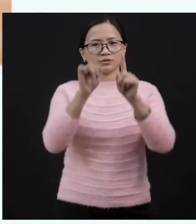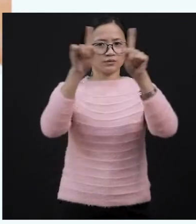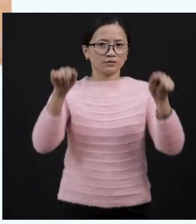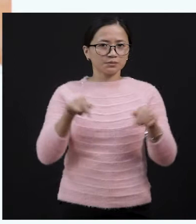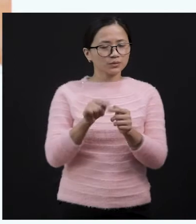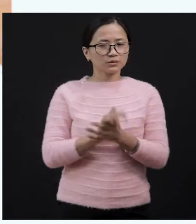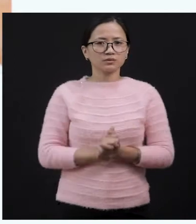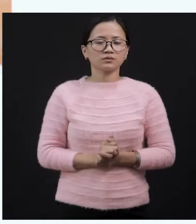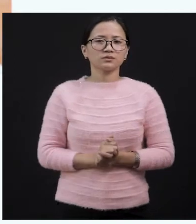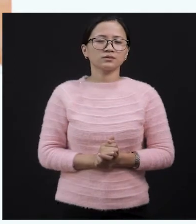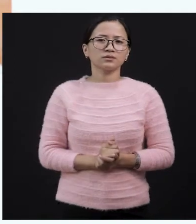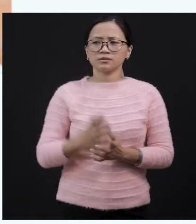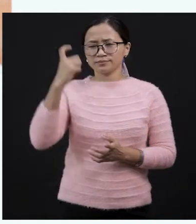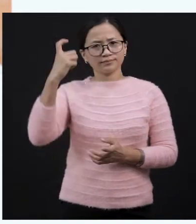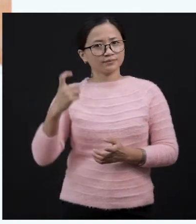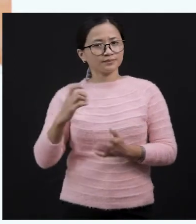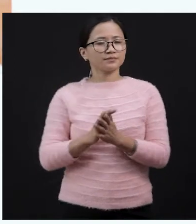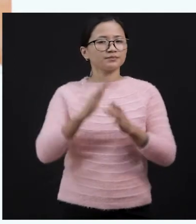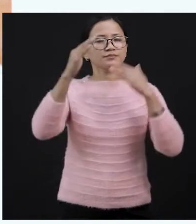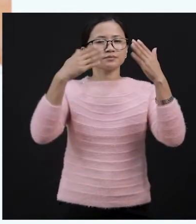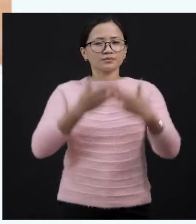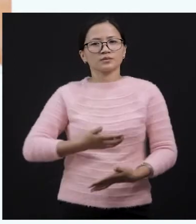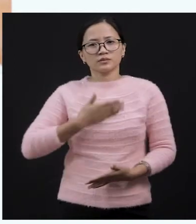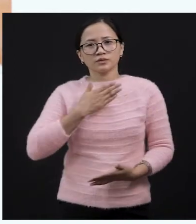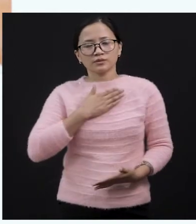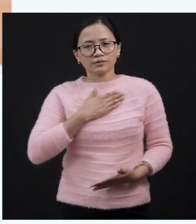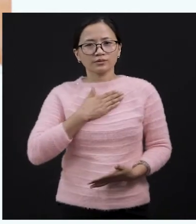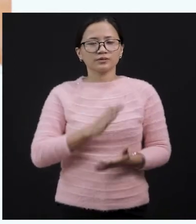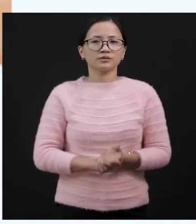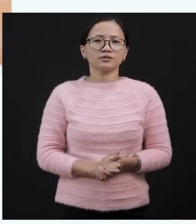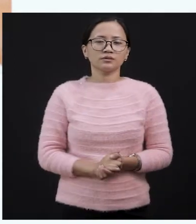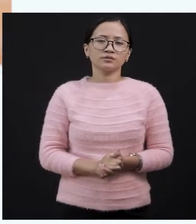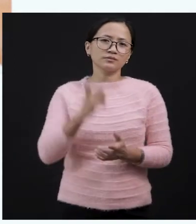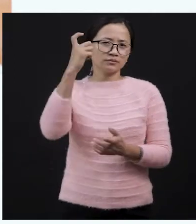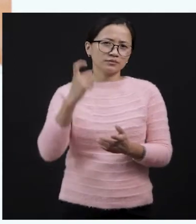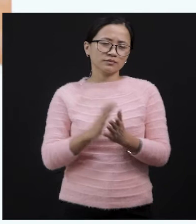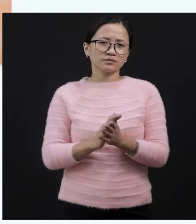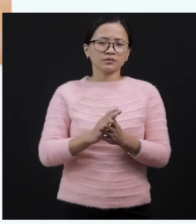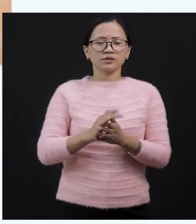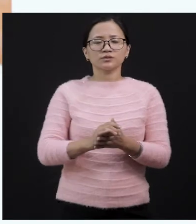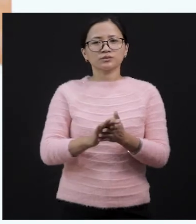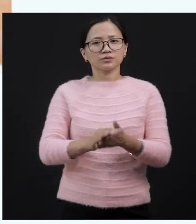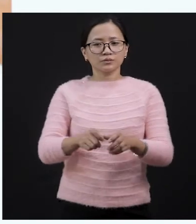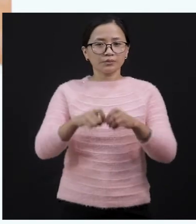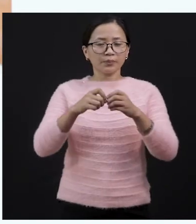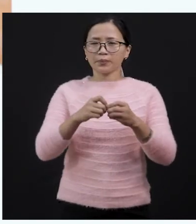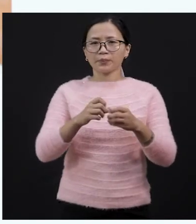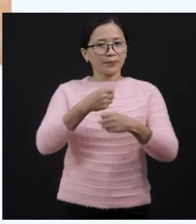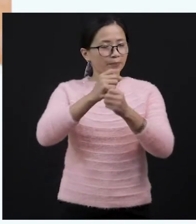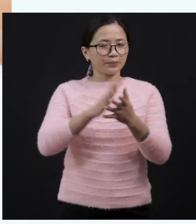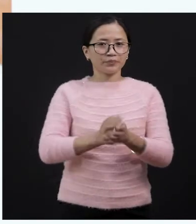pictures, right? We need air to breathe. We need air to inflate